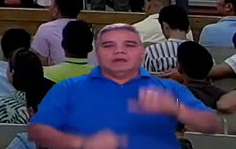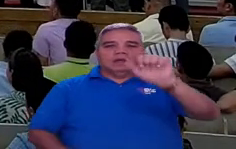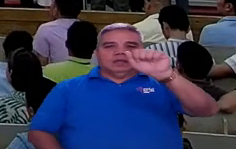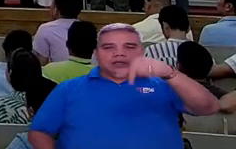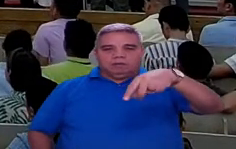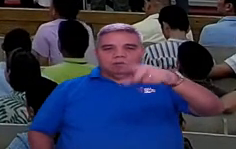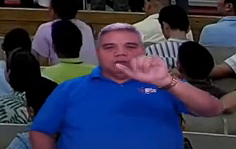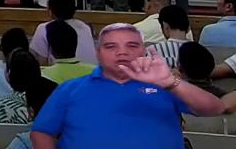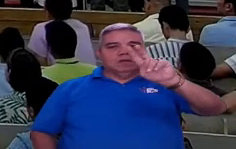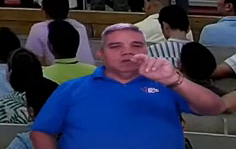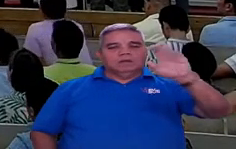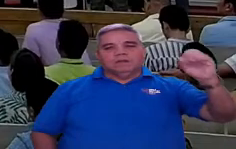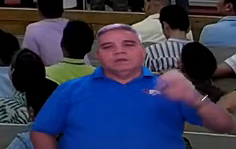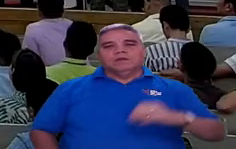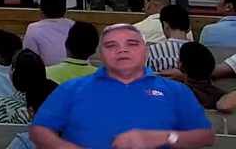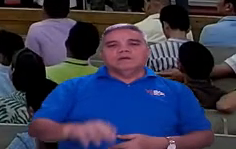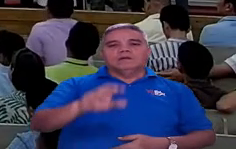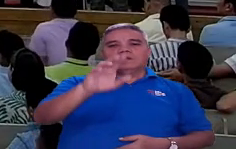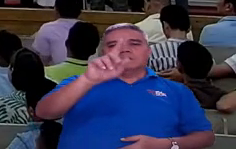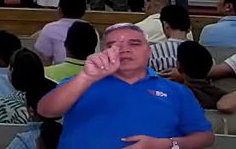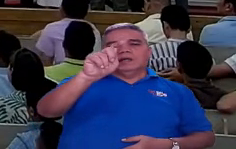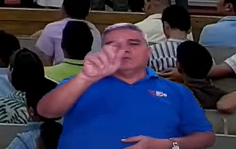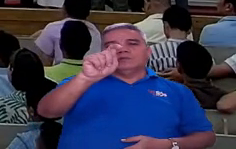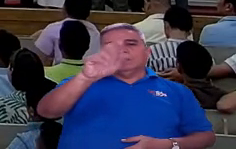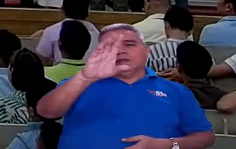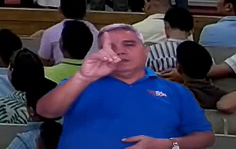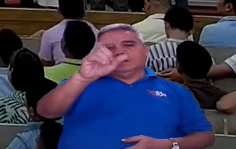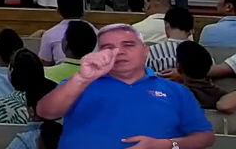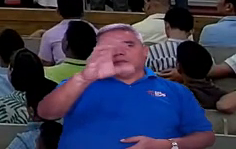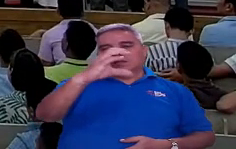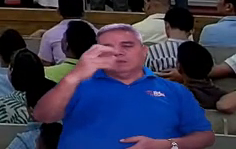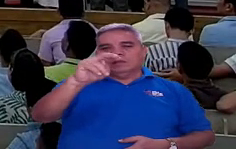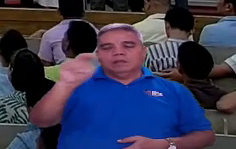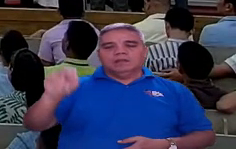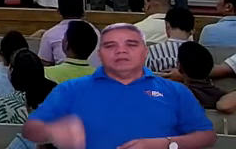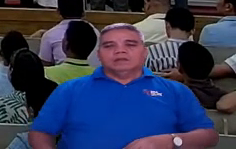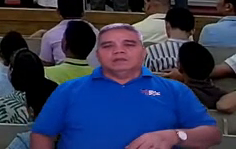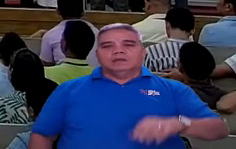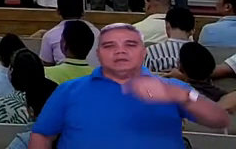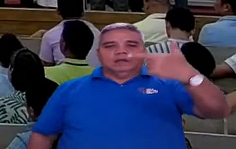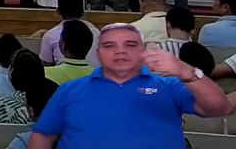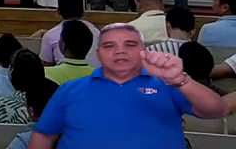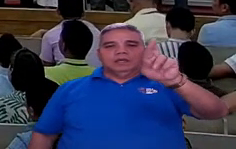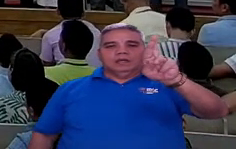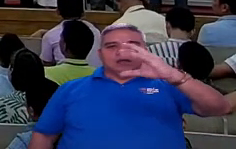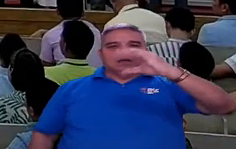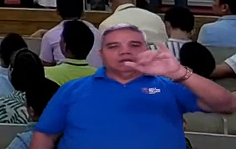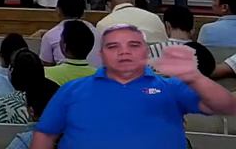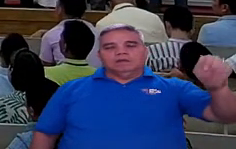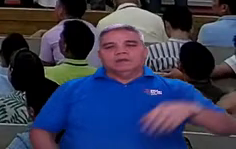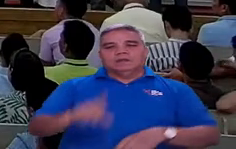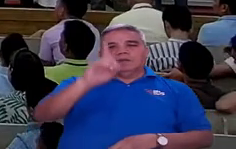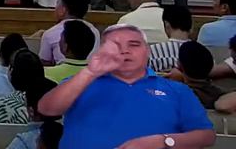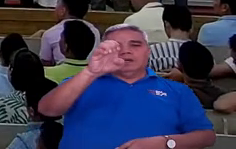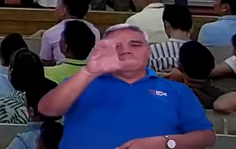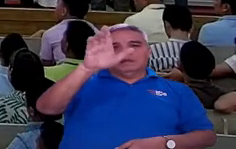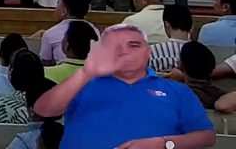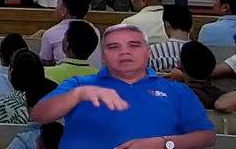Aquino, Missionary Katakutan, Missionary Fermar Garcia, Missionary Del